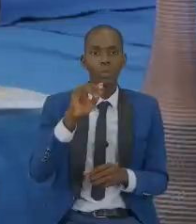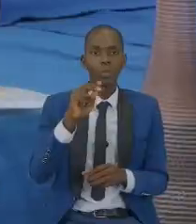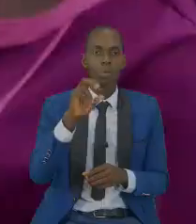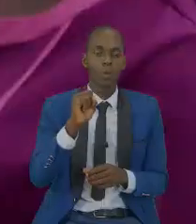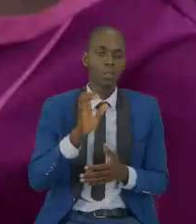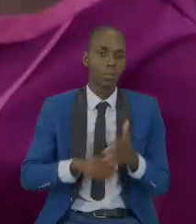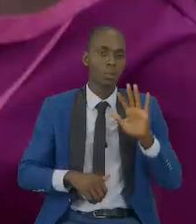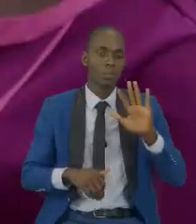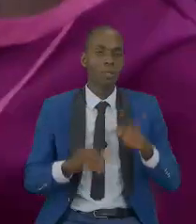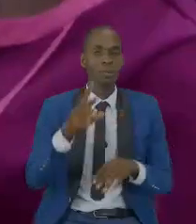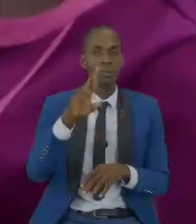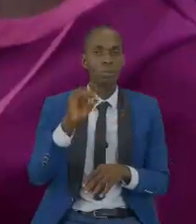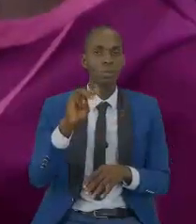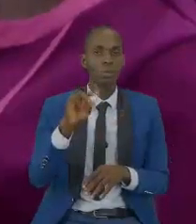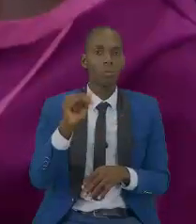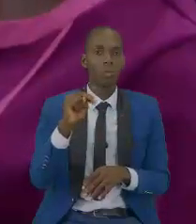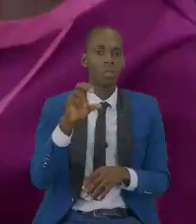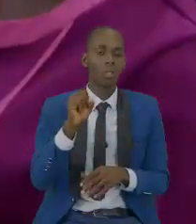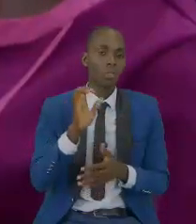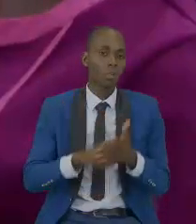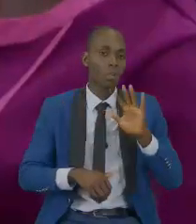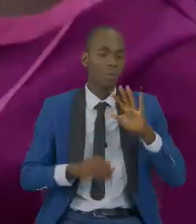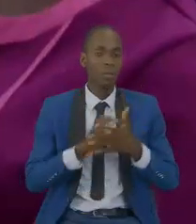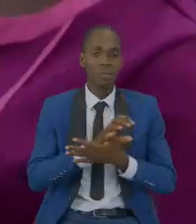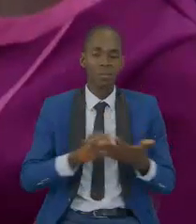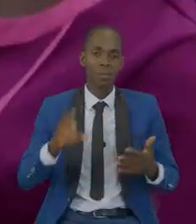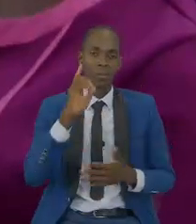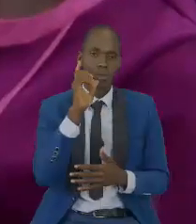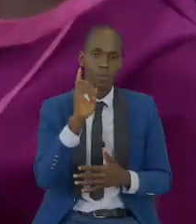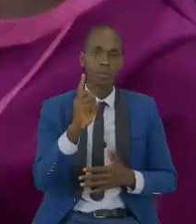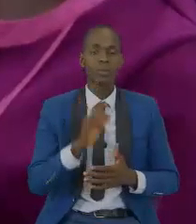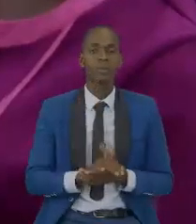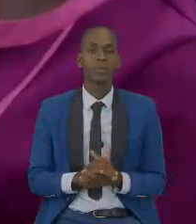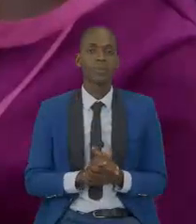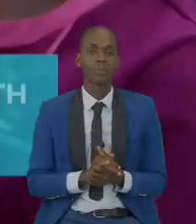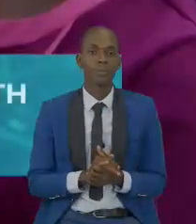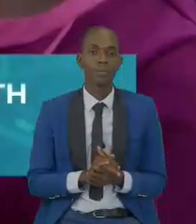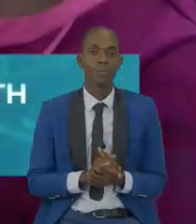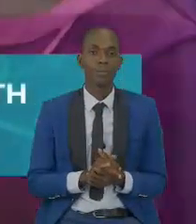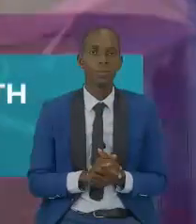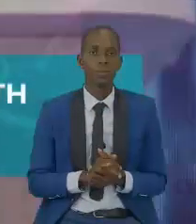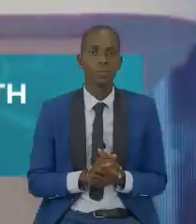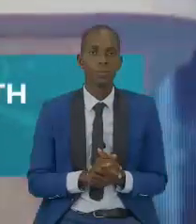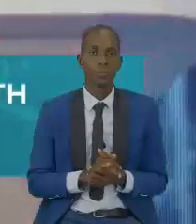I'm reading from verse 1. Romans chapter 5. And we're reading here from verse